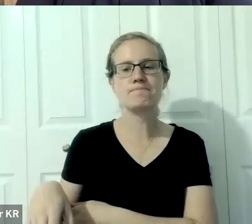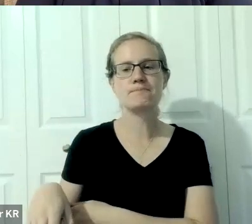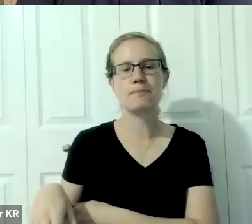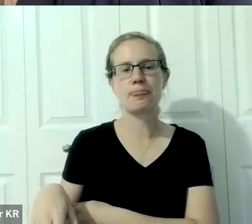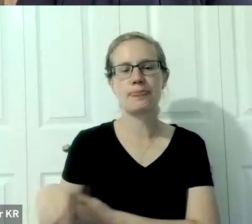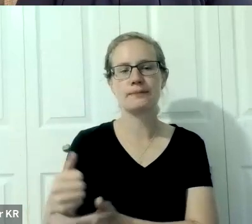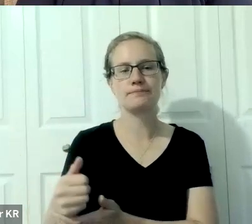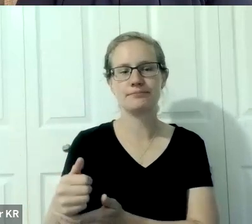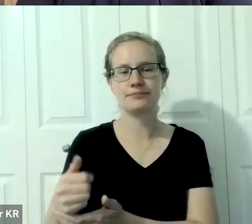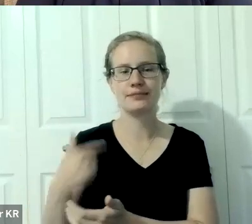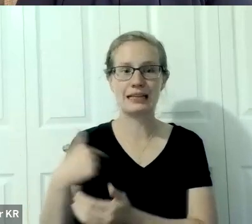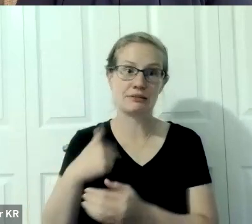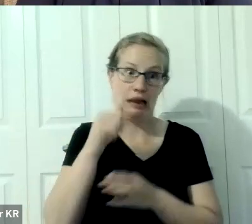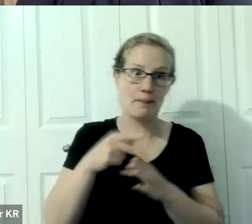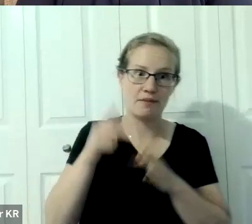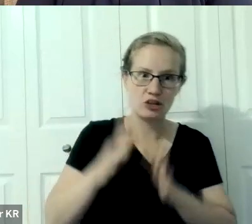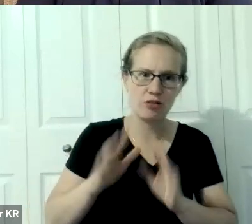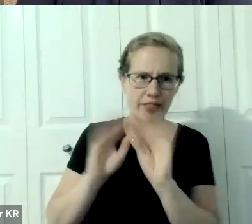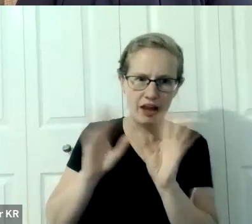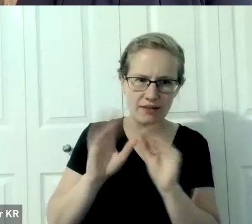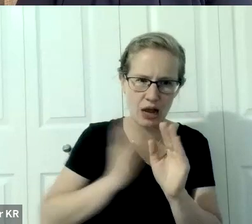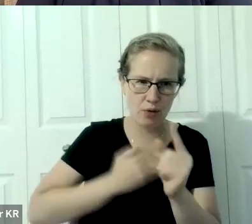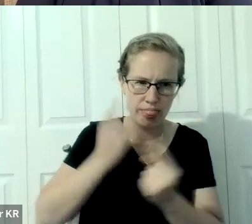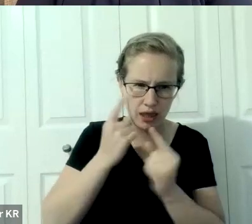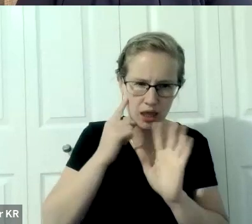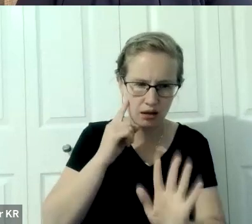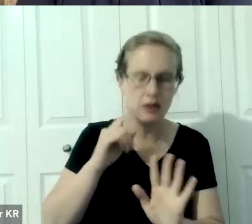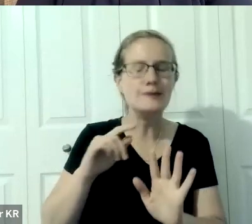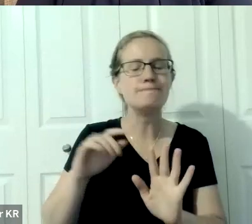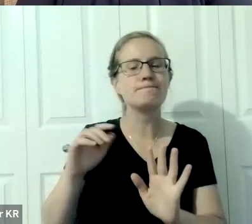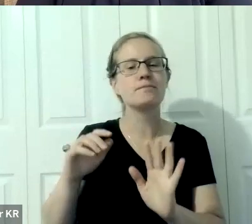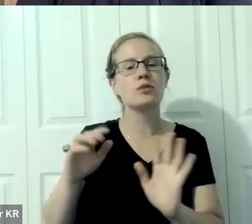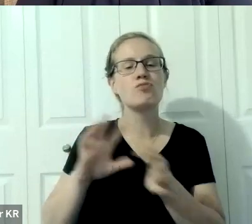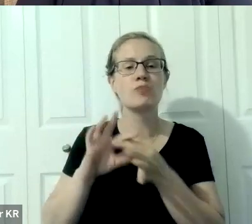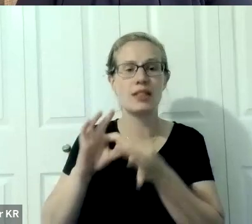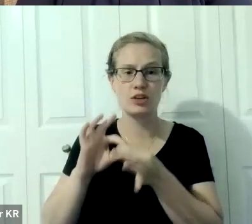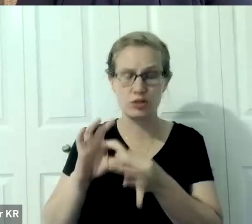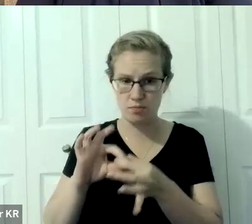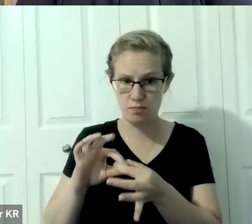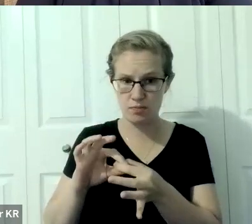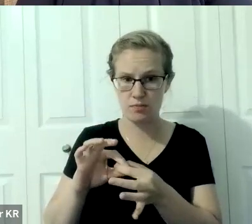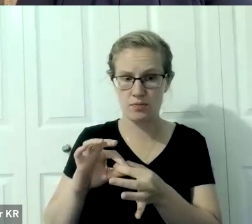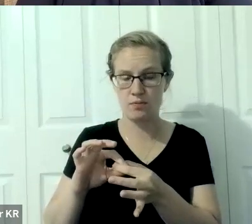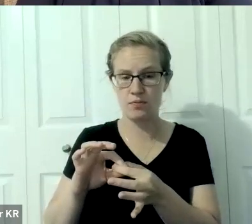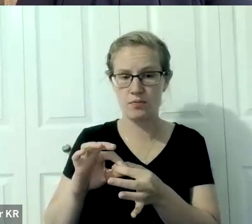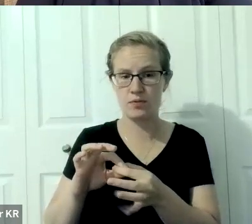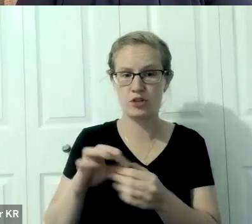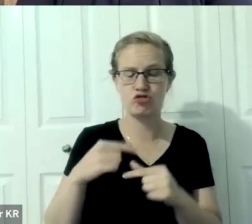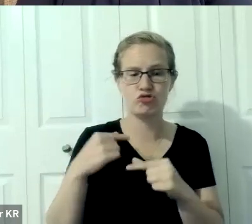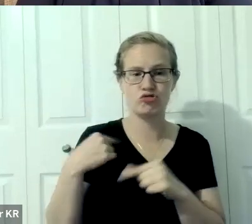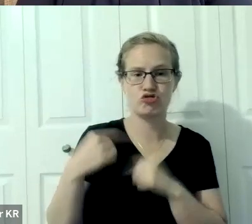those of us that are not professionals clarify our thinking on this a little bit. The relationship between,